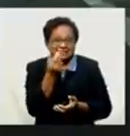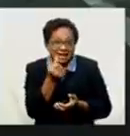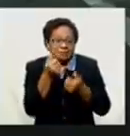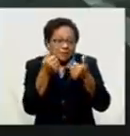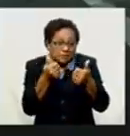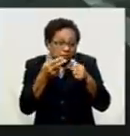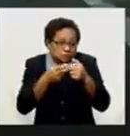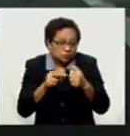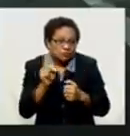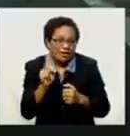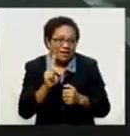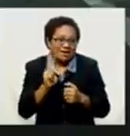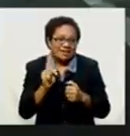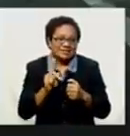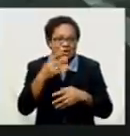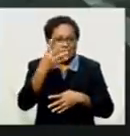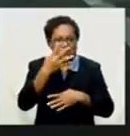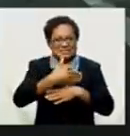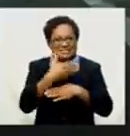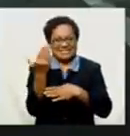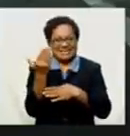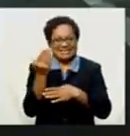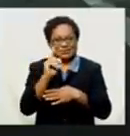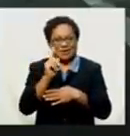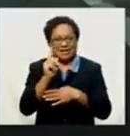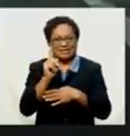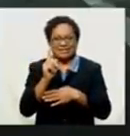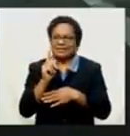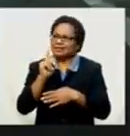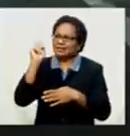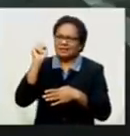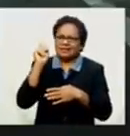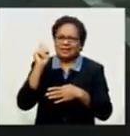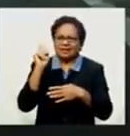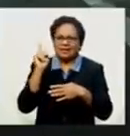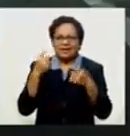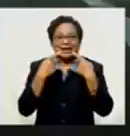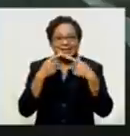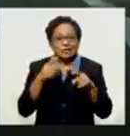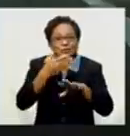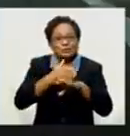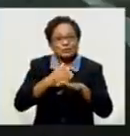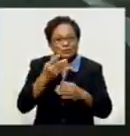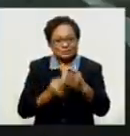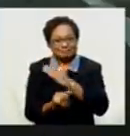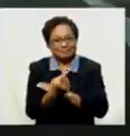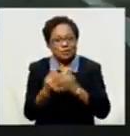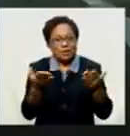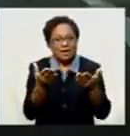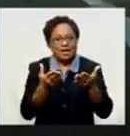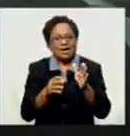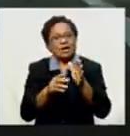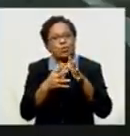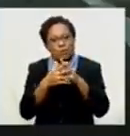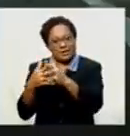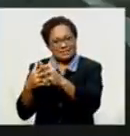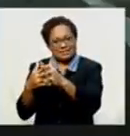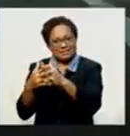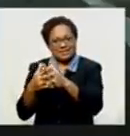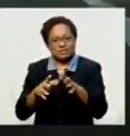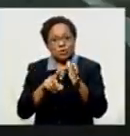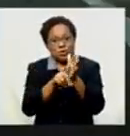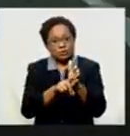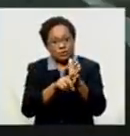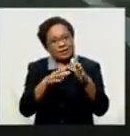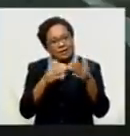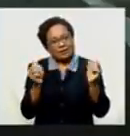is that it's been 14 days since a case was reported from the Western Division, and Lautoka Hospital has completed 21